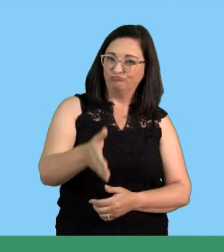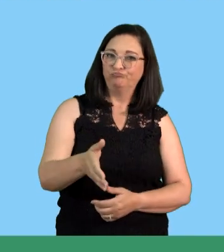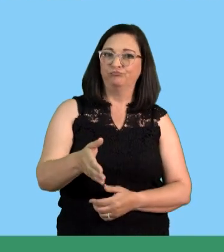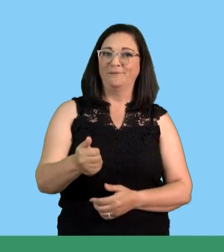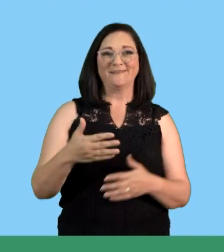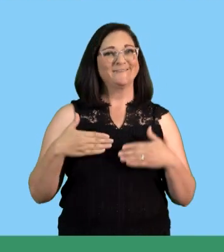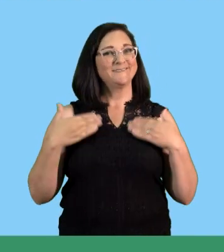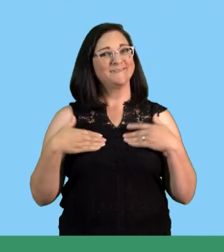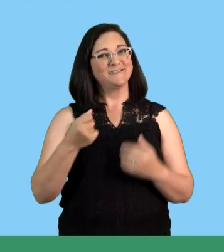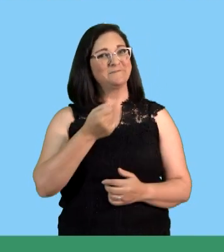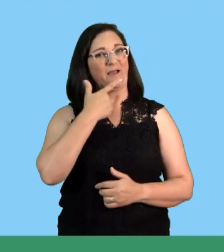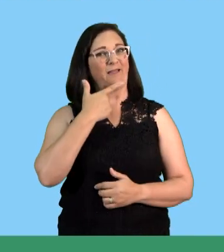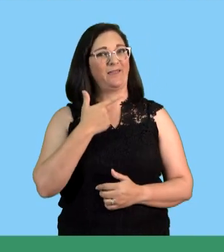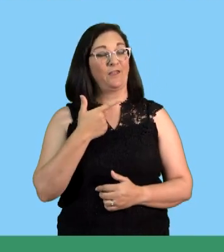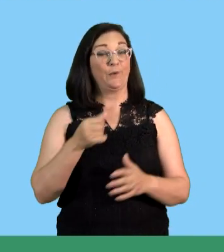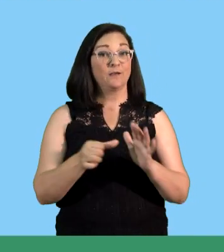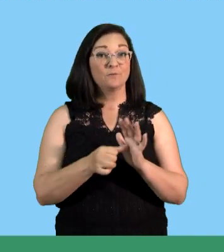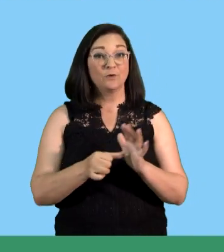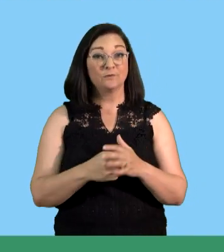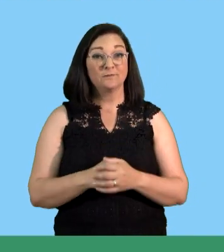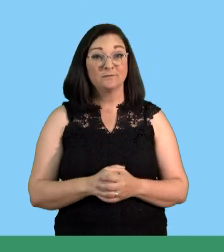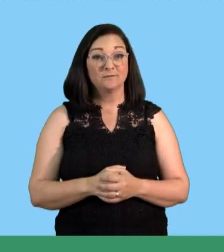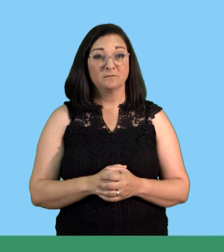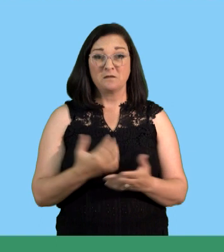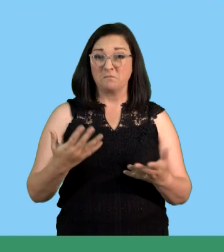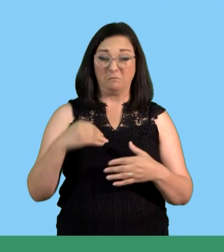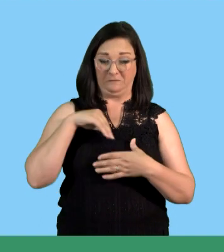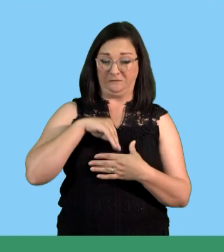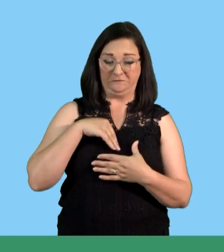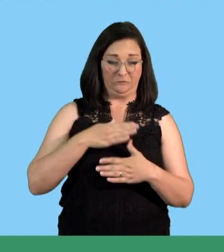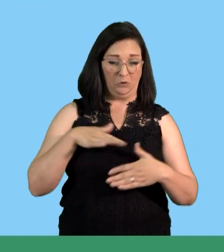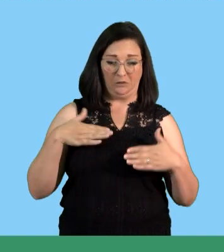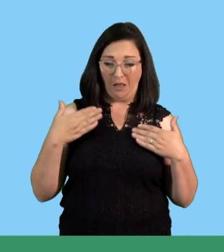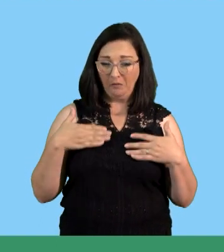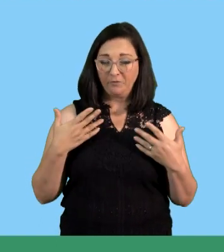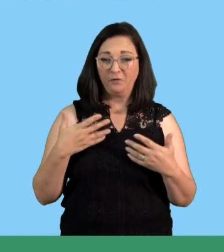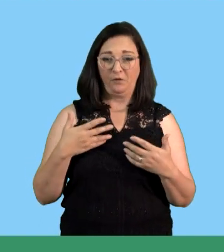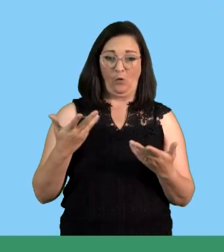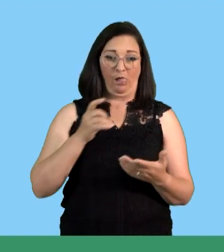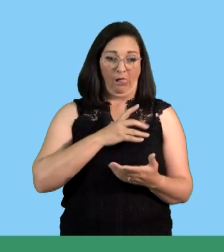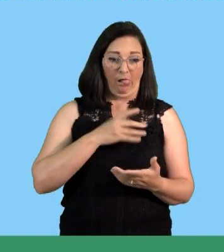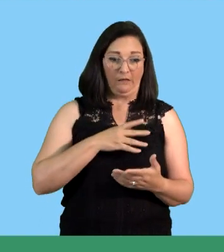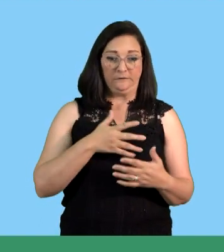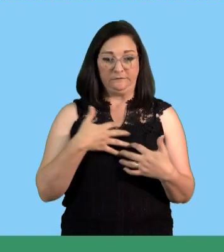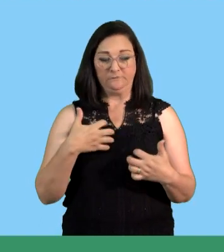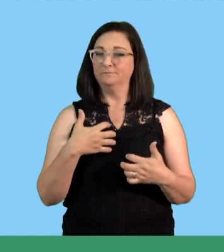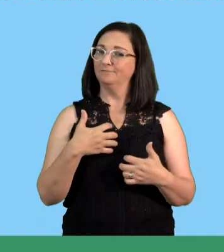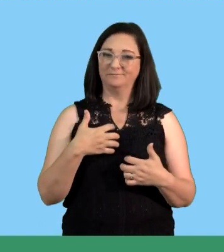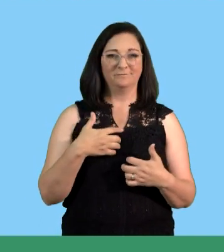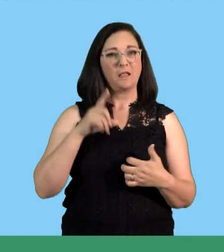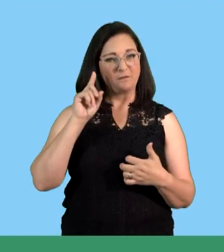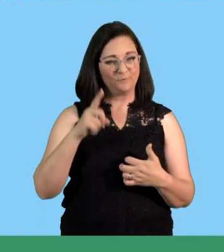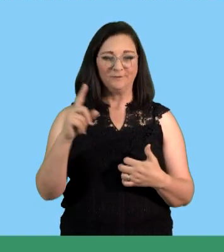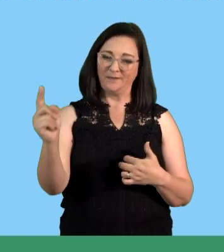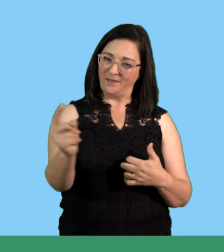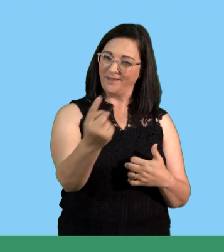and a friendly smile. Very important. It doesn't matter how unhappy you are or how you are panicking and all that, but you just need